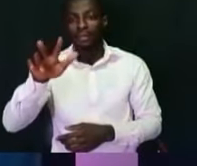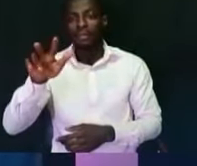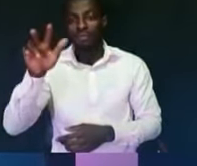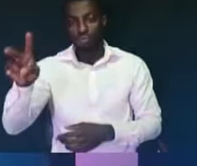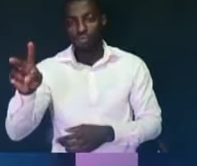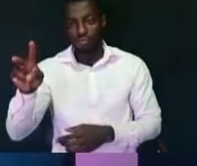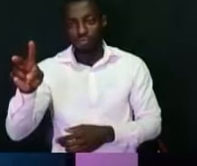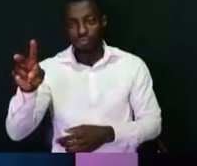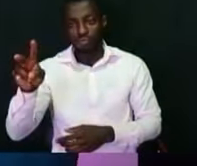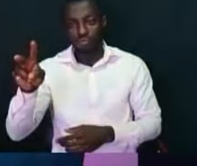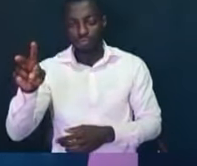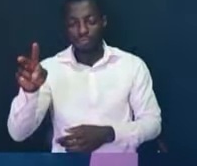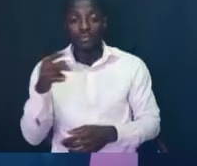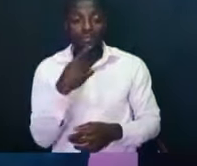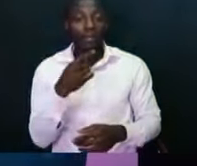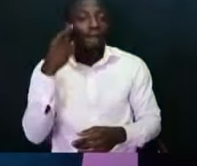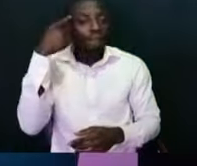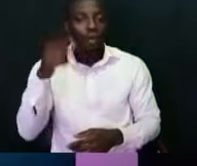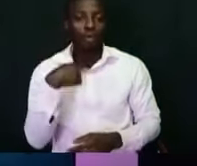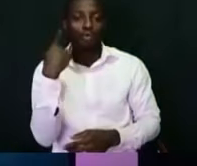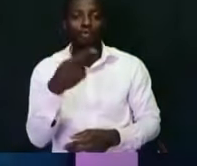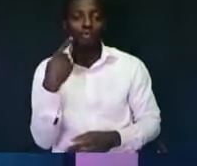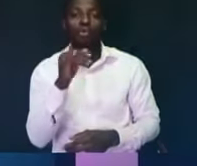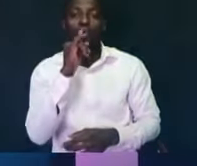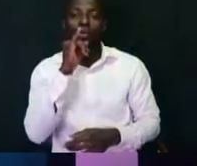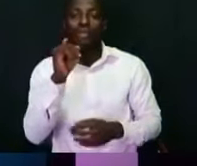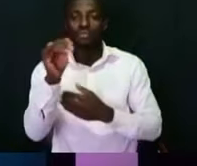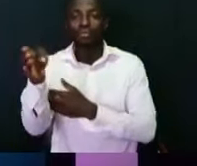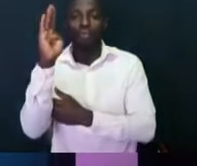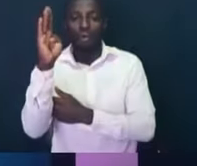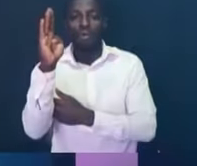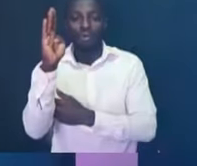32 for who is God besides the